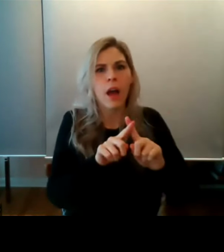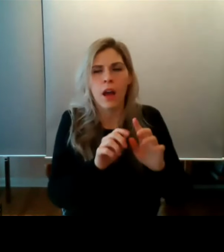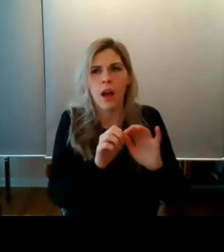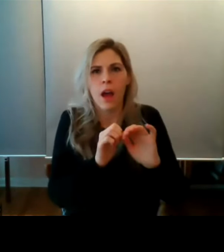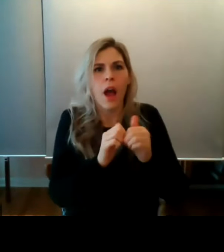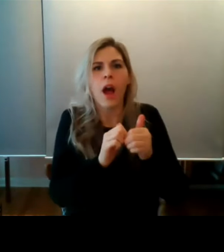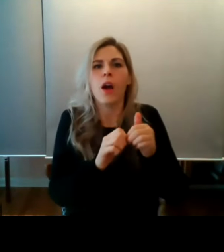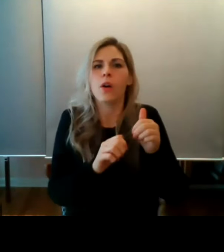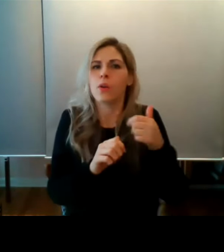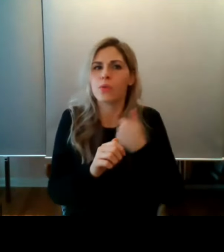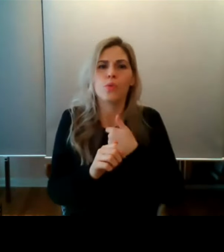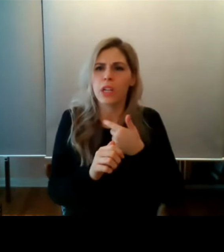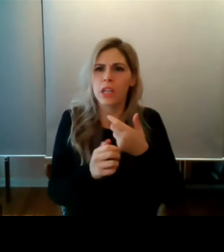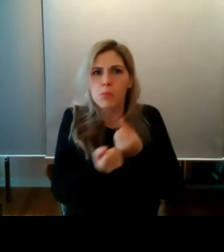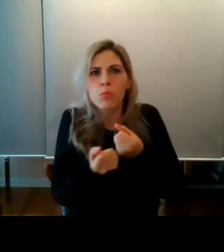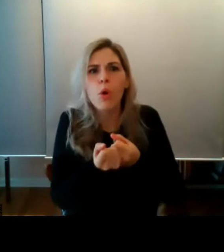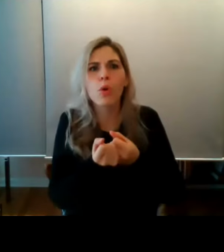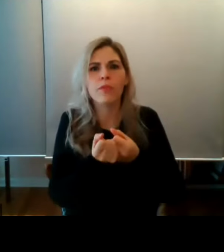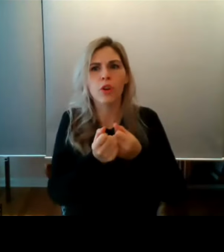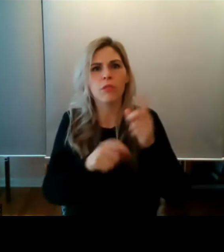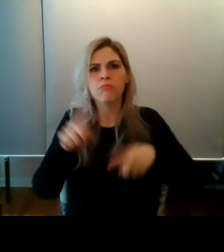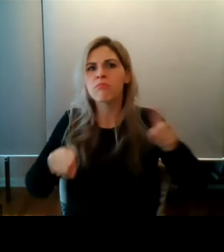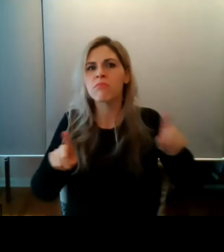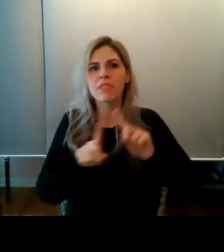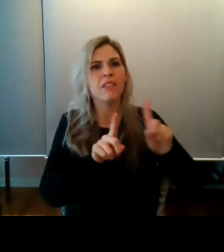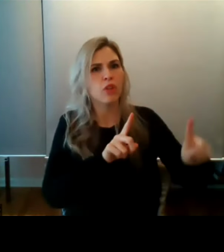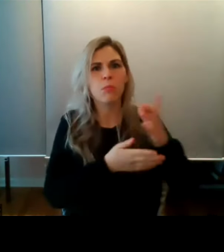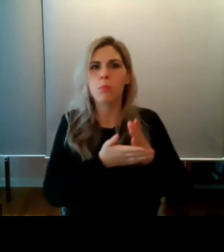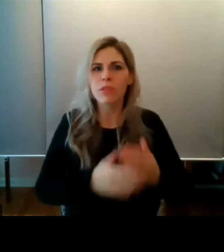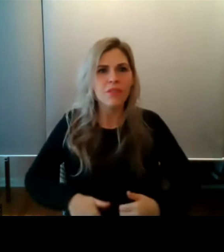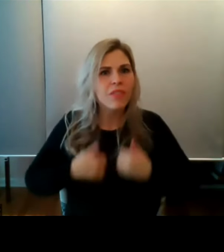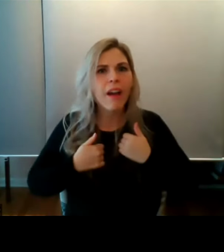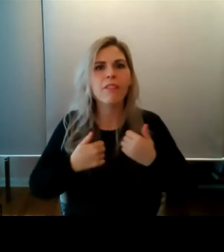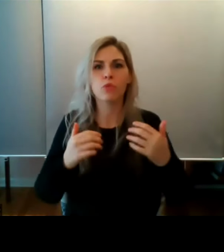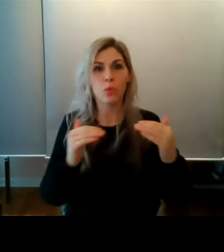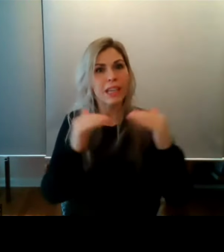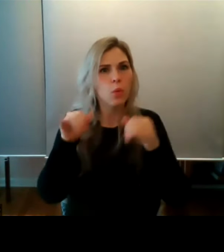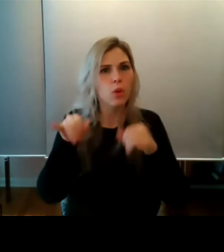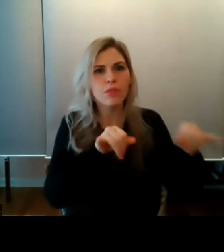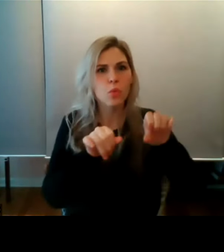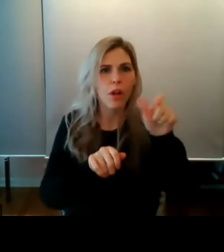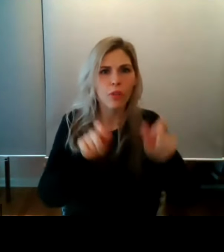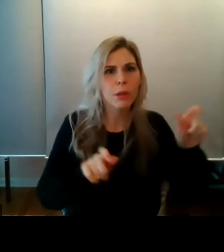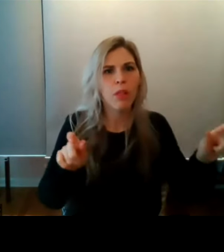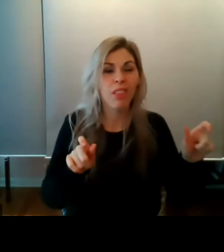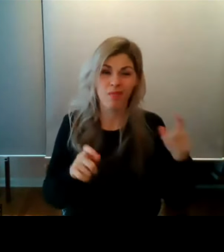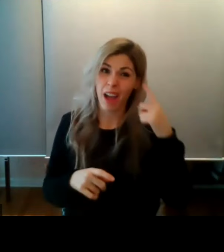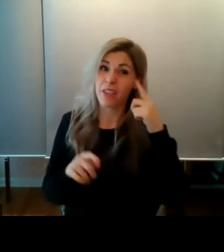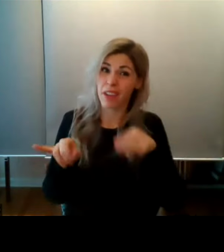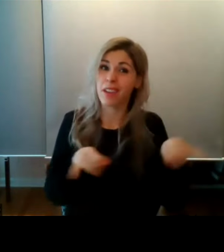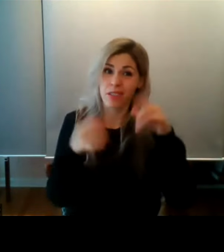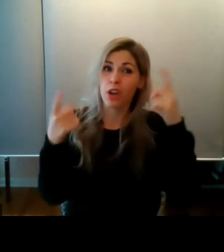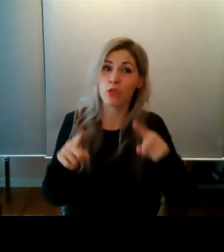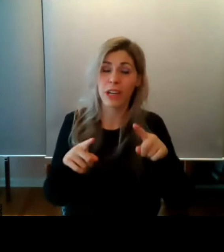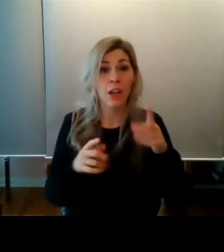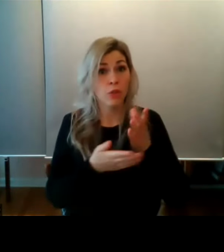all aspects of life on an equal basis with others. I think you'll agree with me that both the right to education and the right to